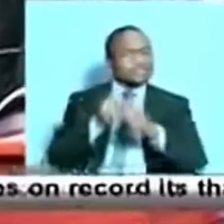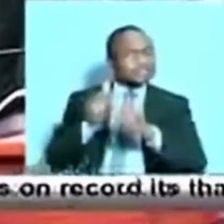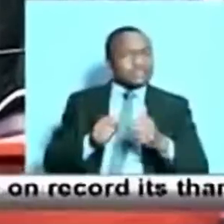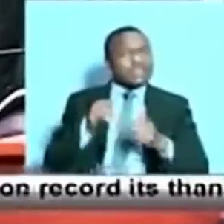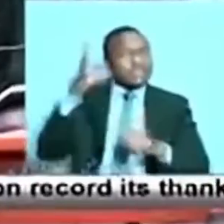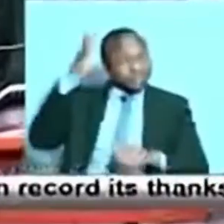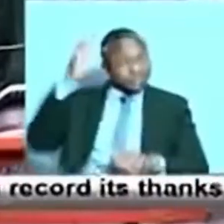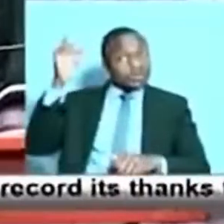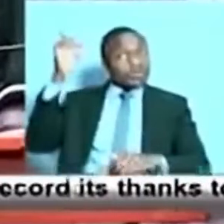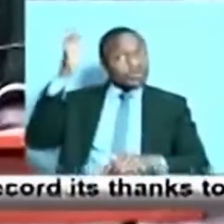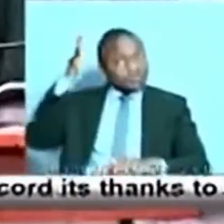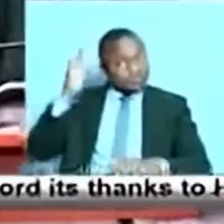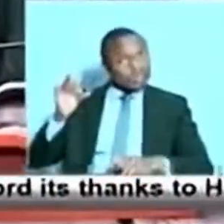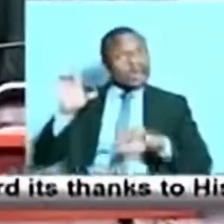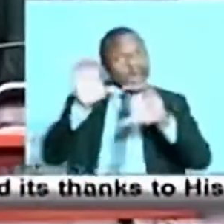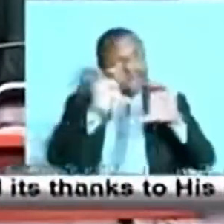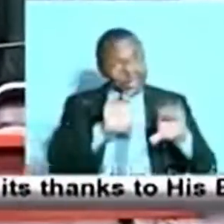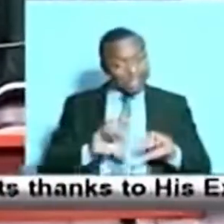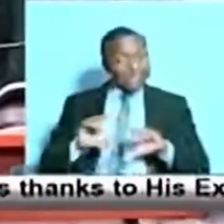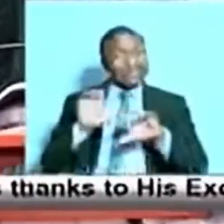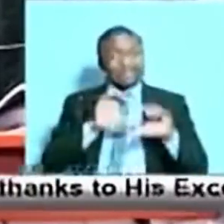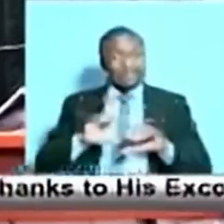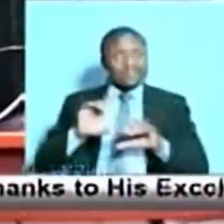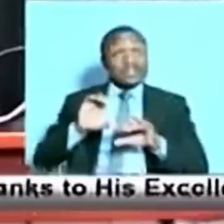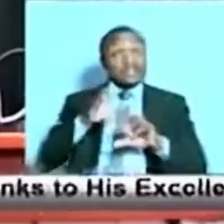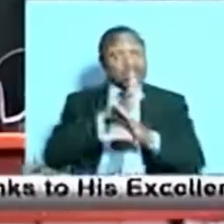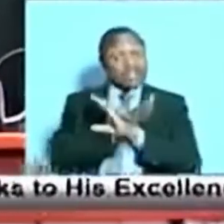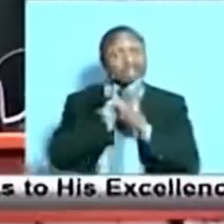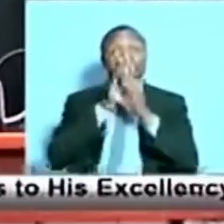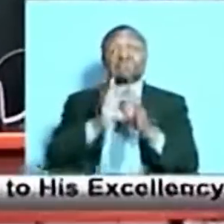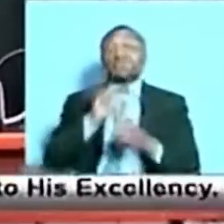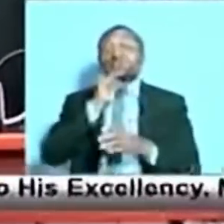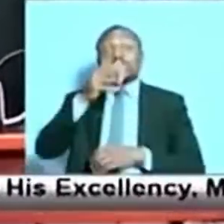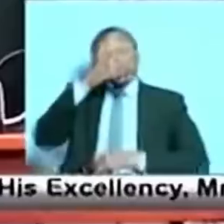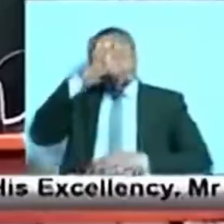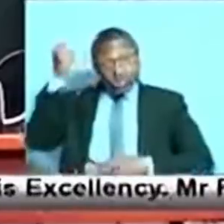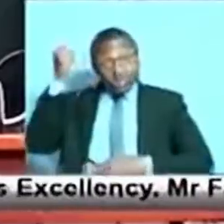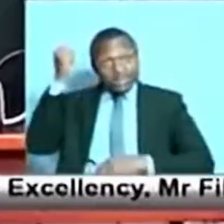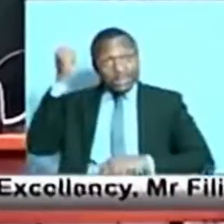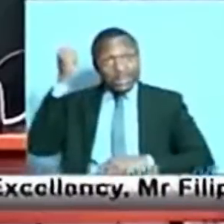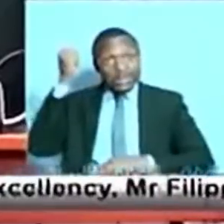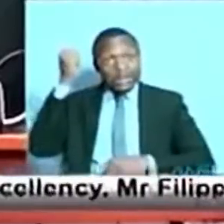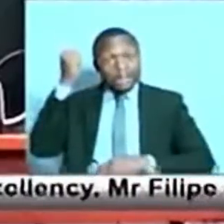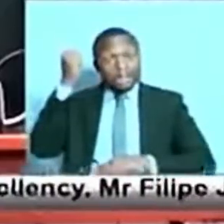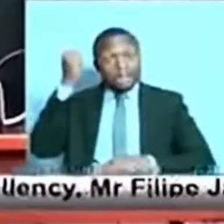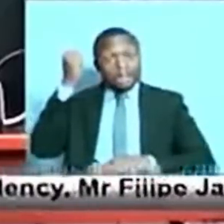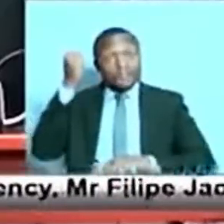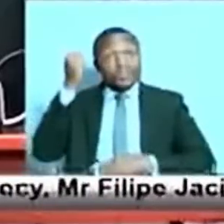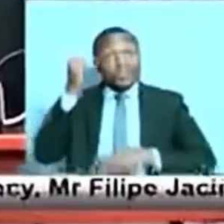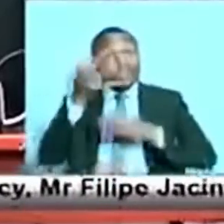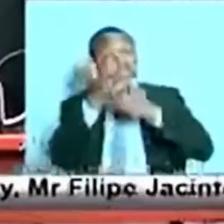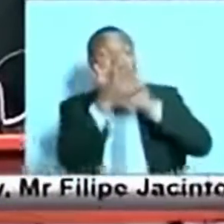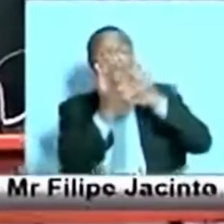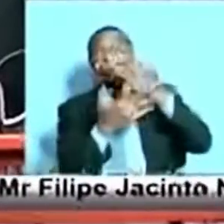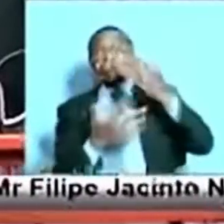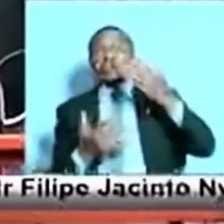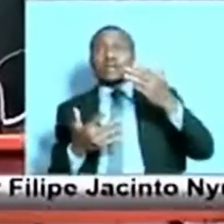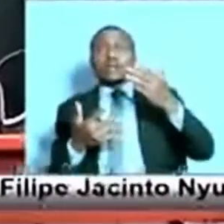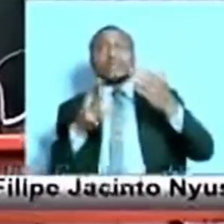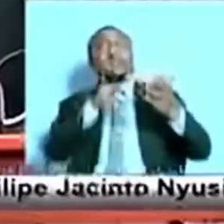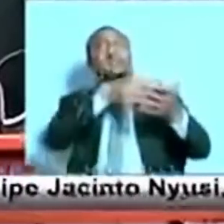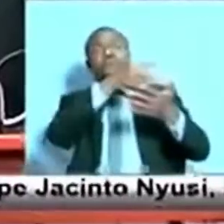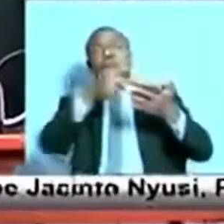cadres. Zambians have not forgotten the bloodshed that was shed by PF